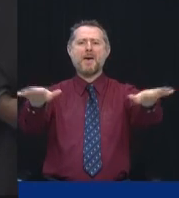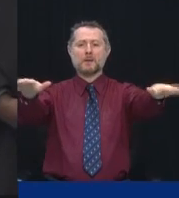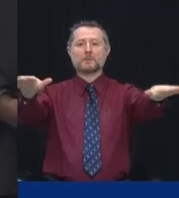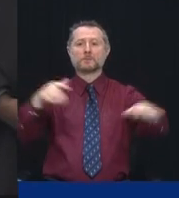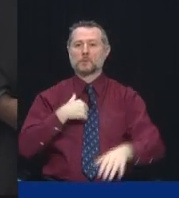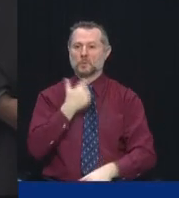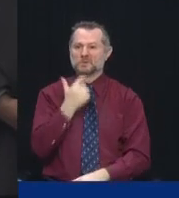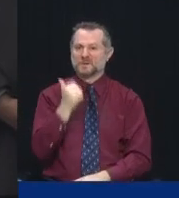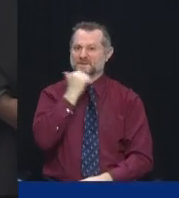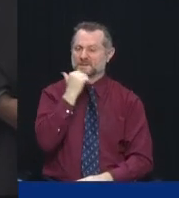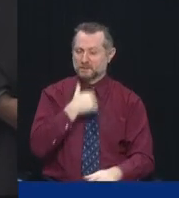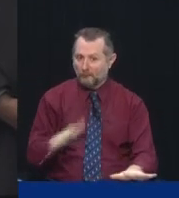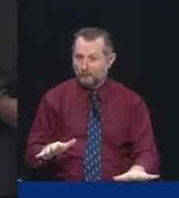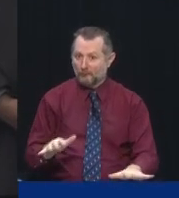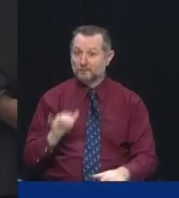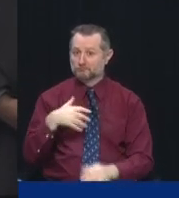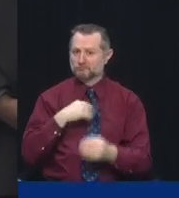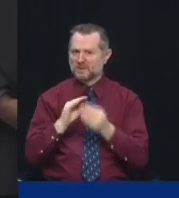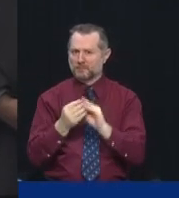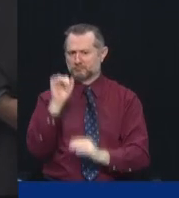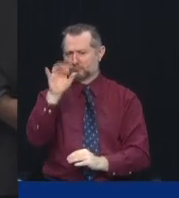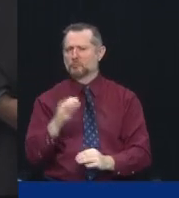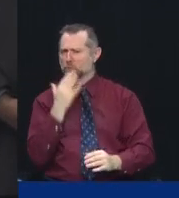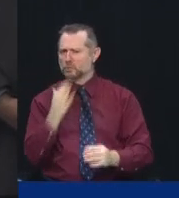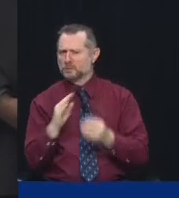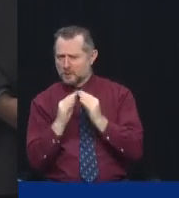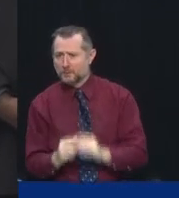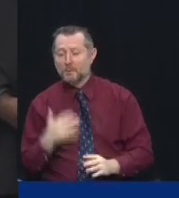numbers are good. Positivity rate statewide,